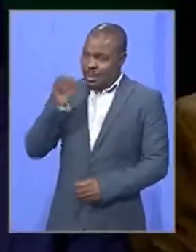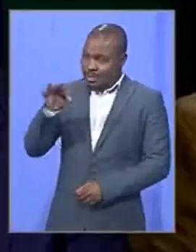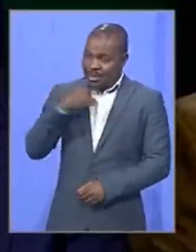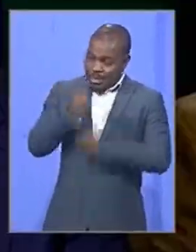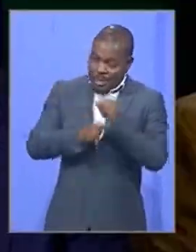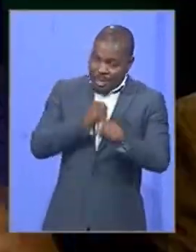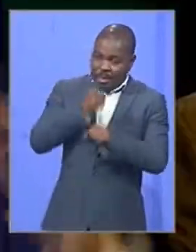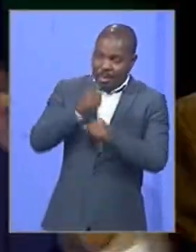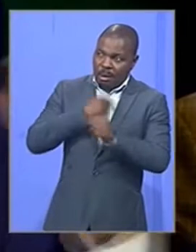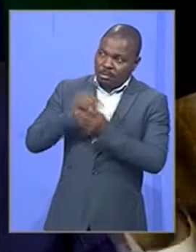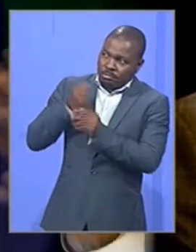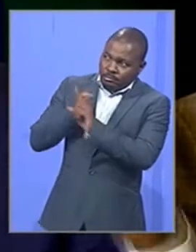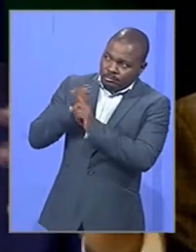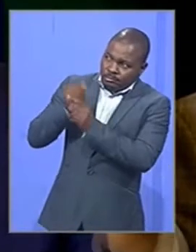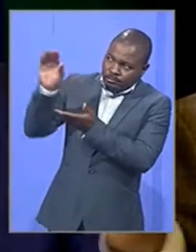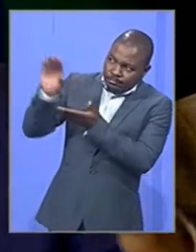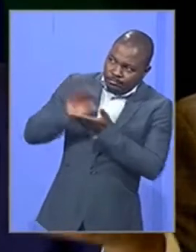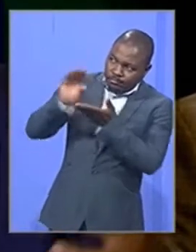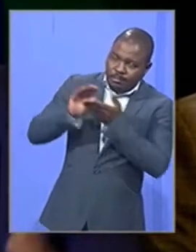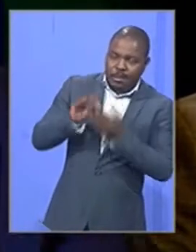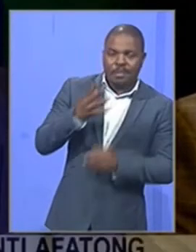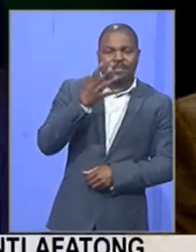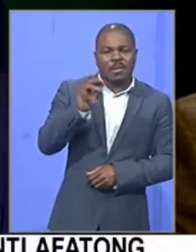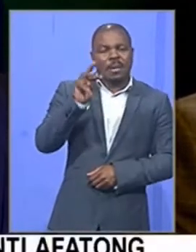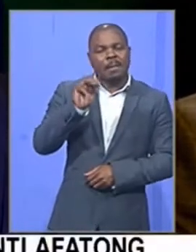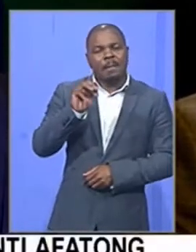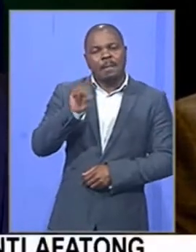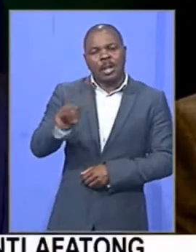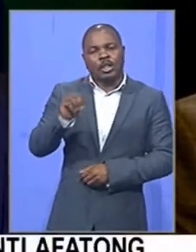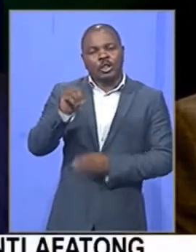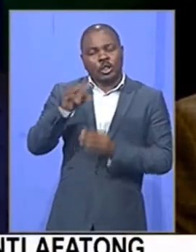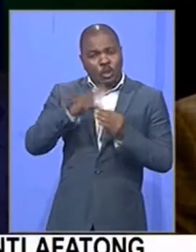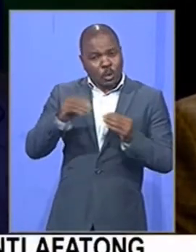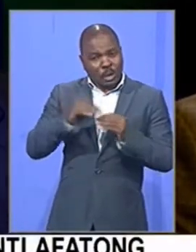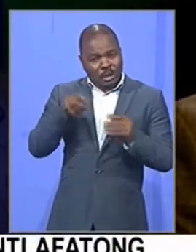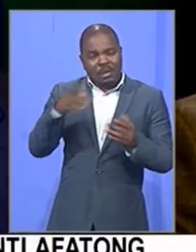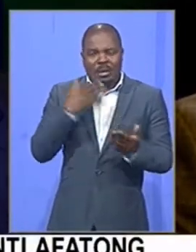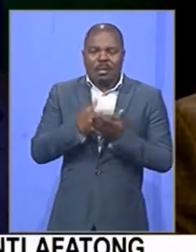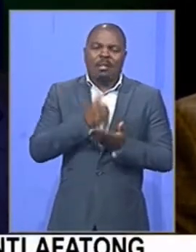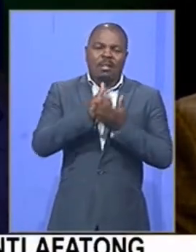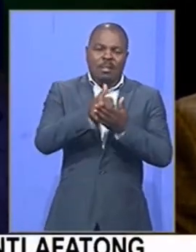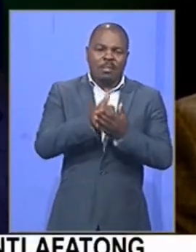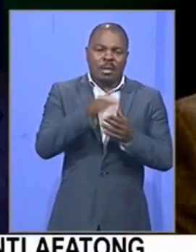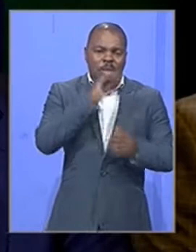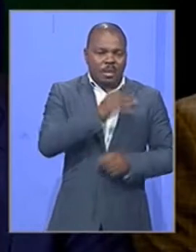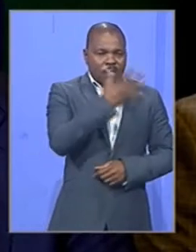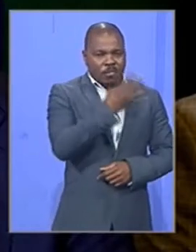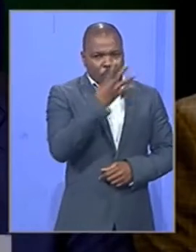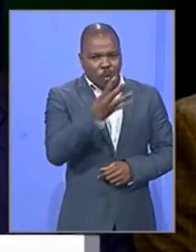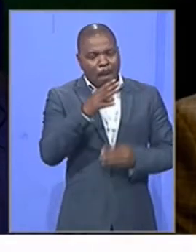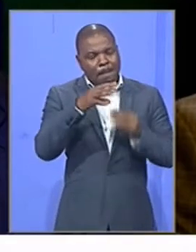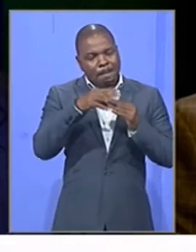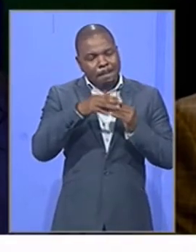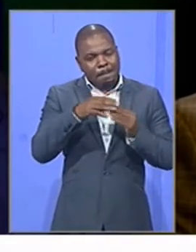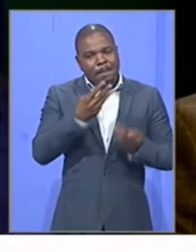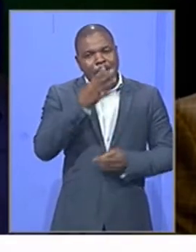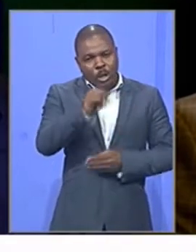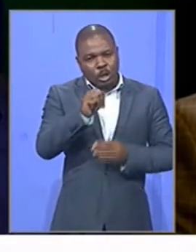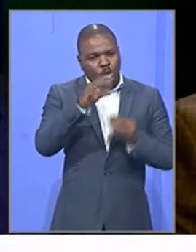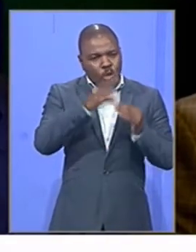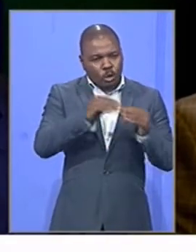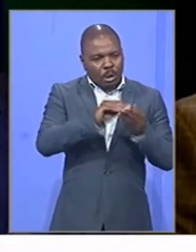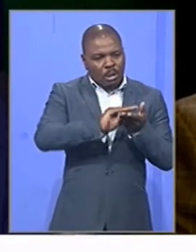year to improve the CAF competitions, and I hope to get $54 million every year to give to every